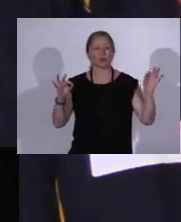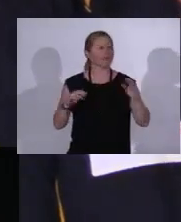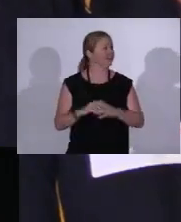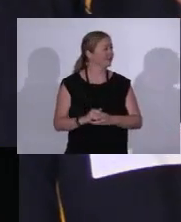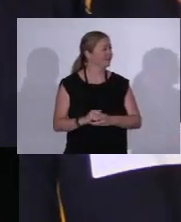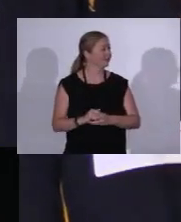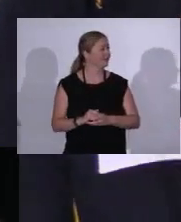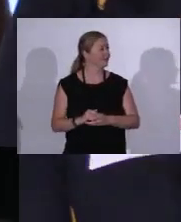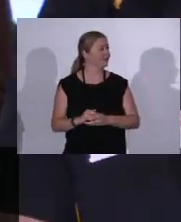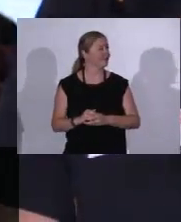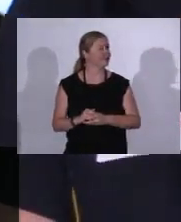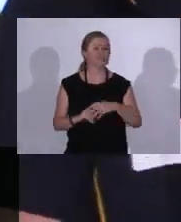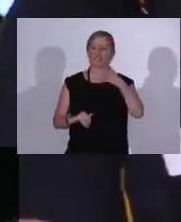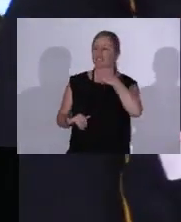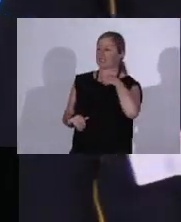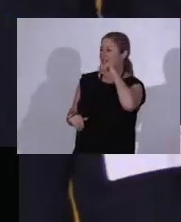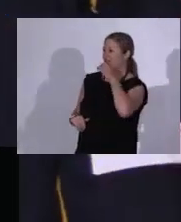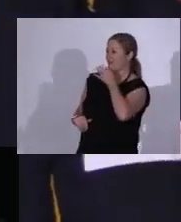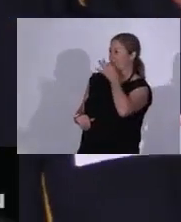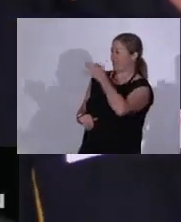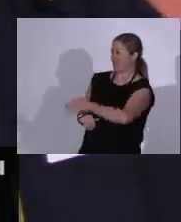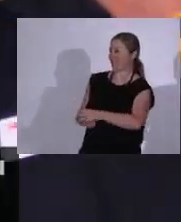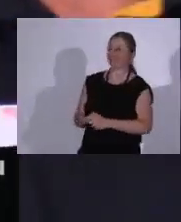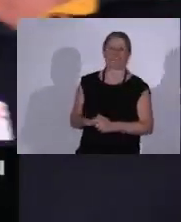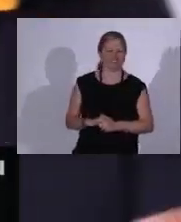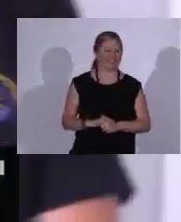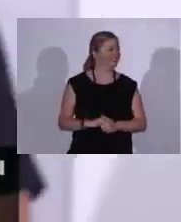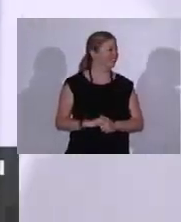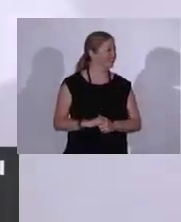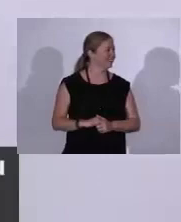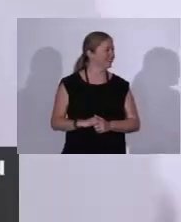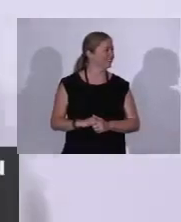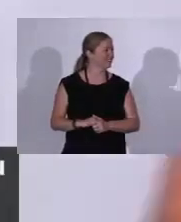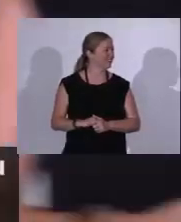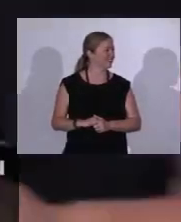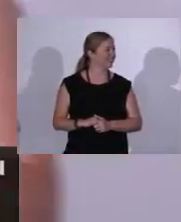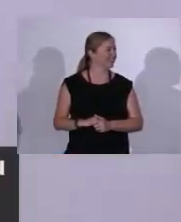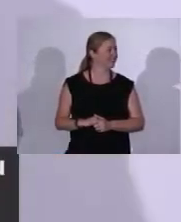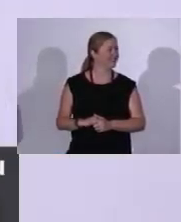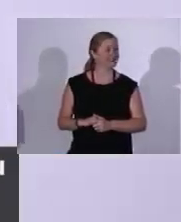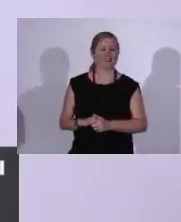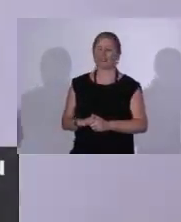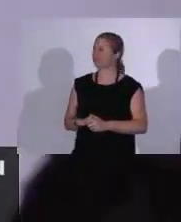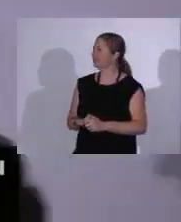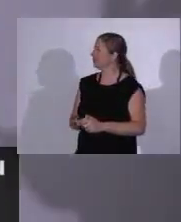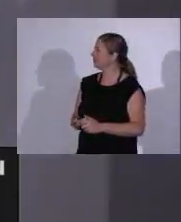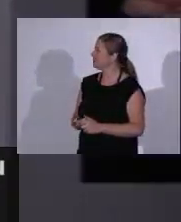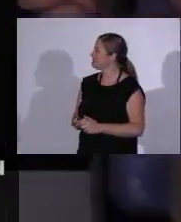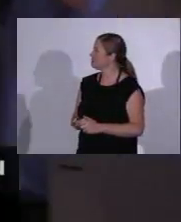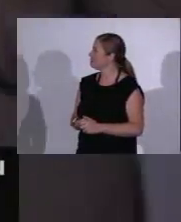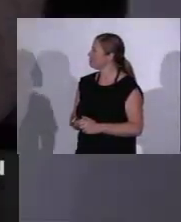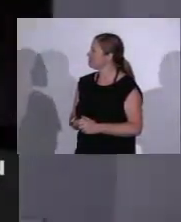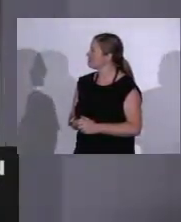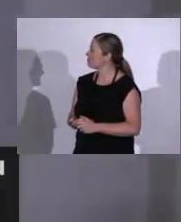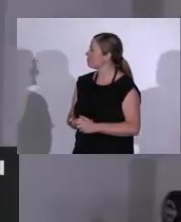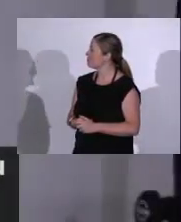Don't mean to put you on the spot, but is the Furbank All-Stars program still going on?